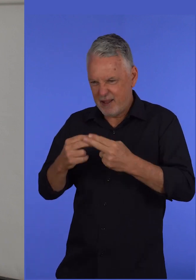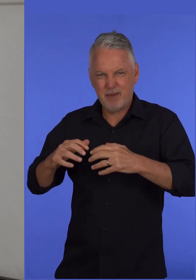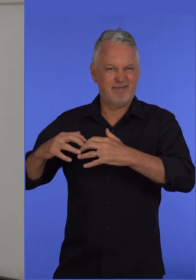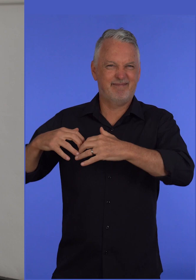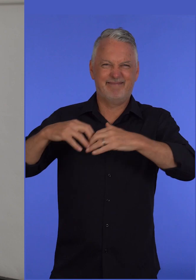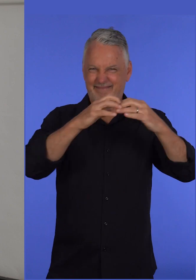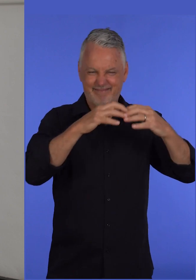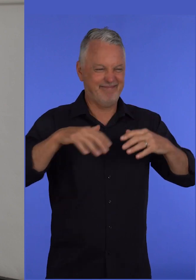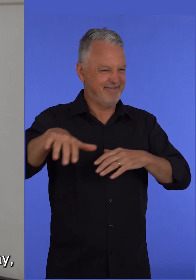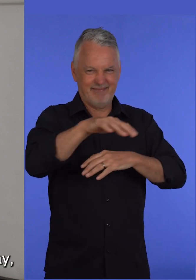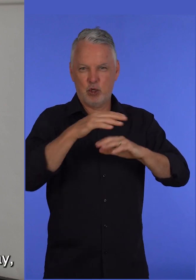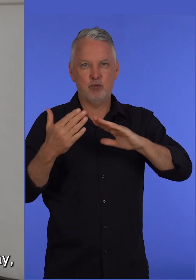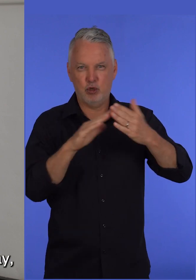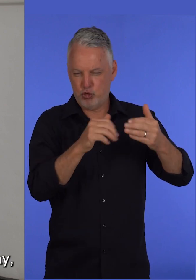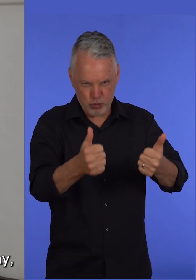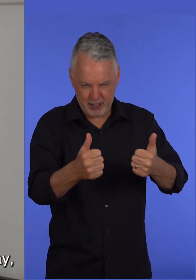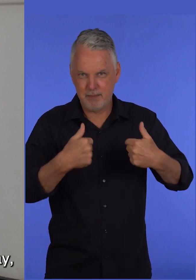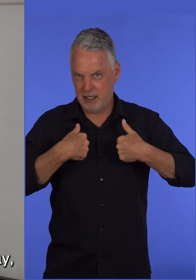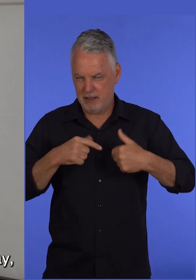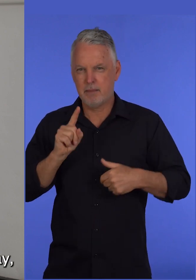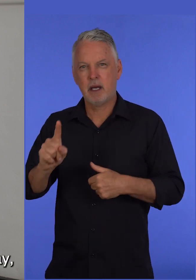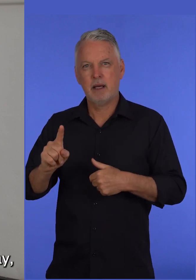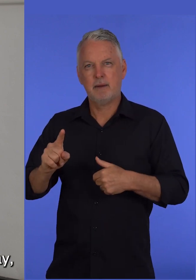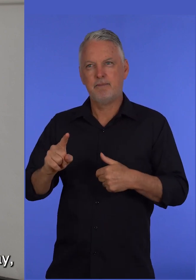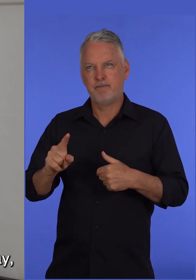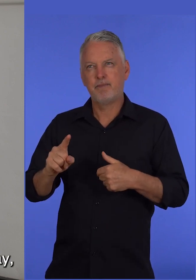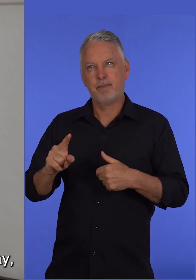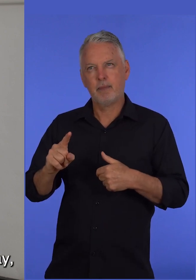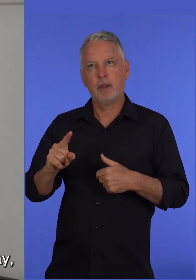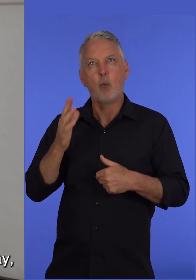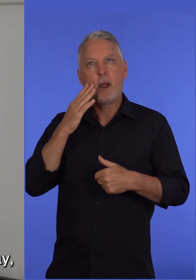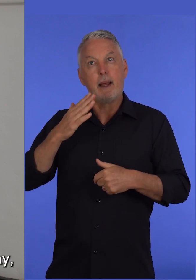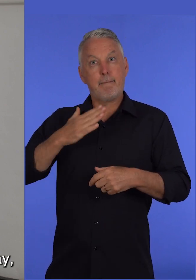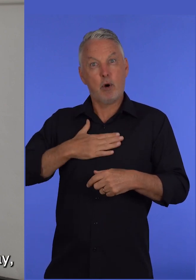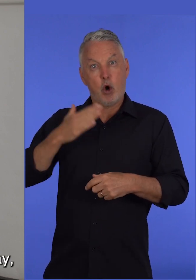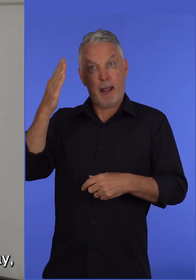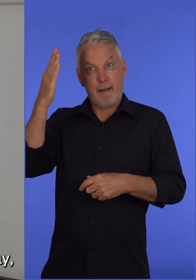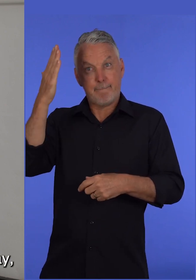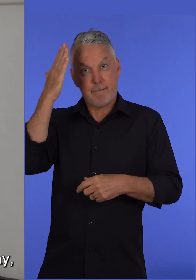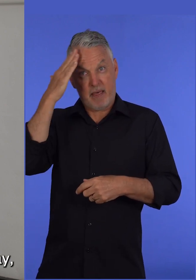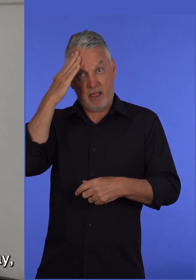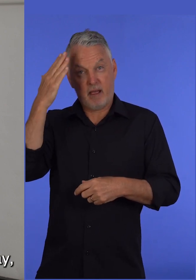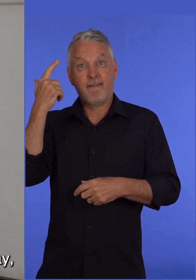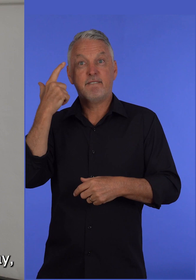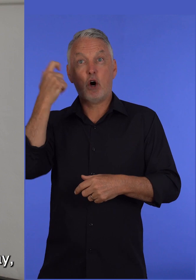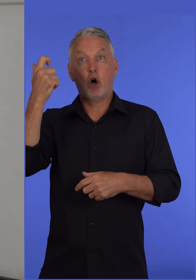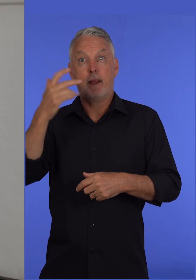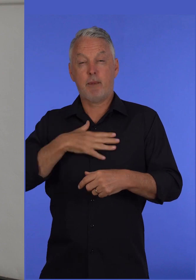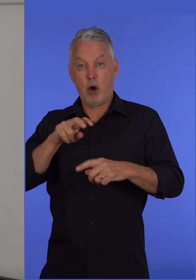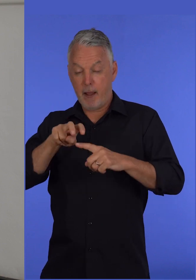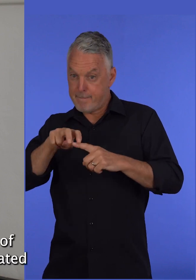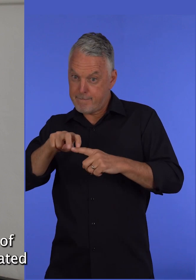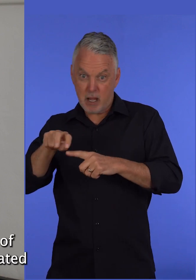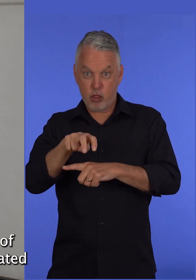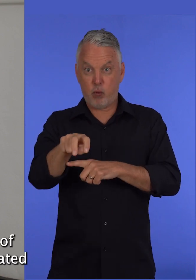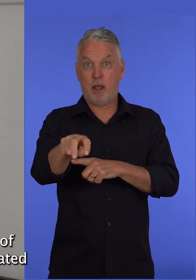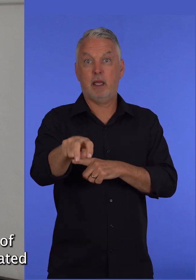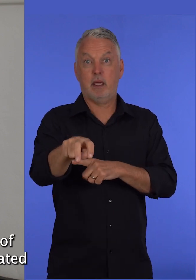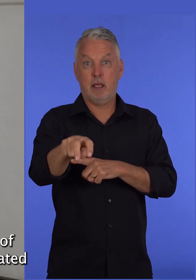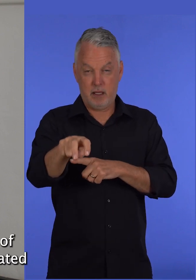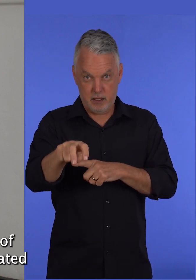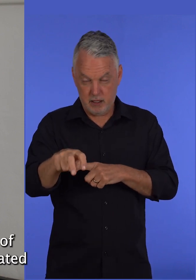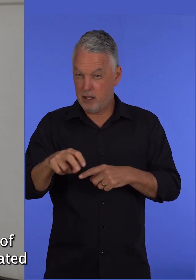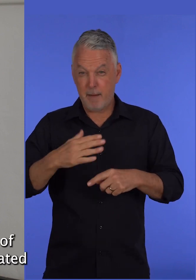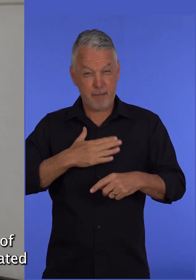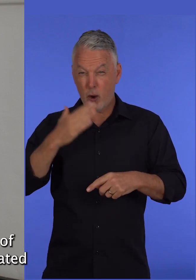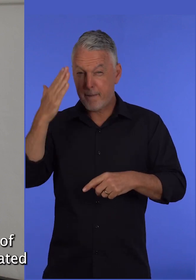And when I do speak about how Mum found my pathway, she